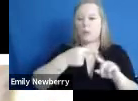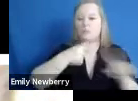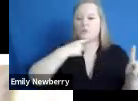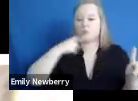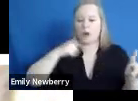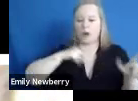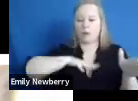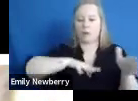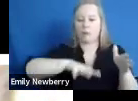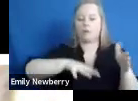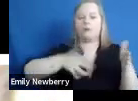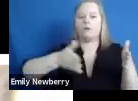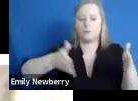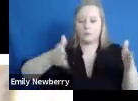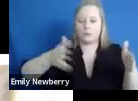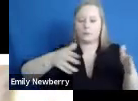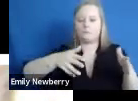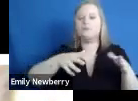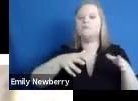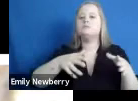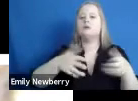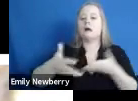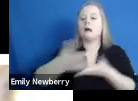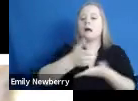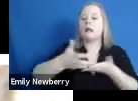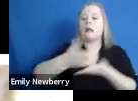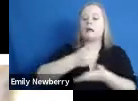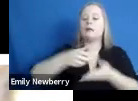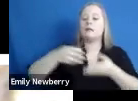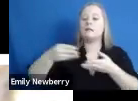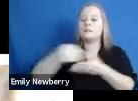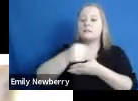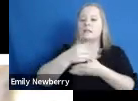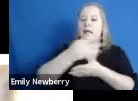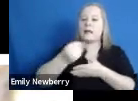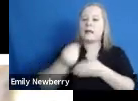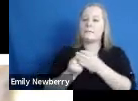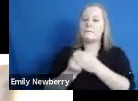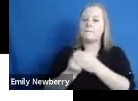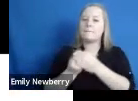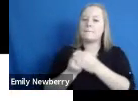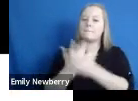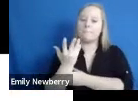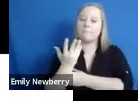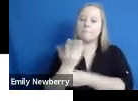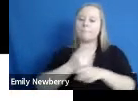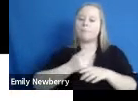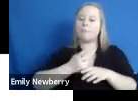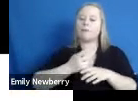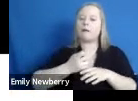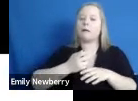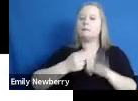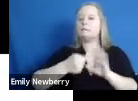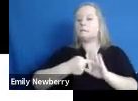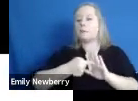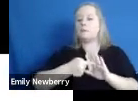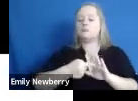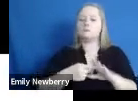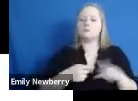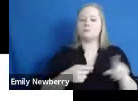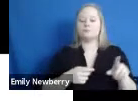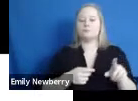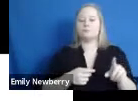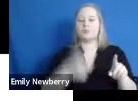we also have been collecting soil and plant samples from different fields throughout the valley. This is what an irrigation ditch